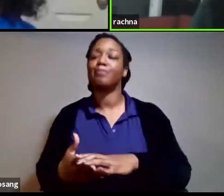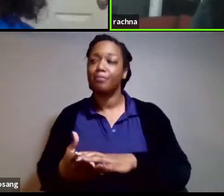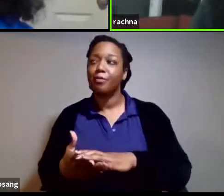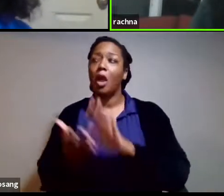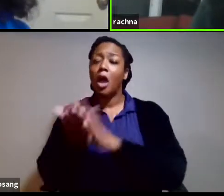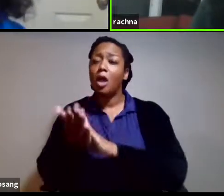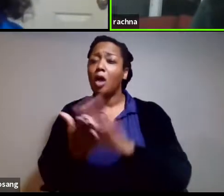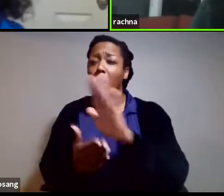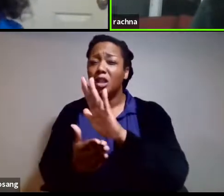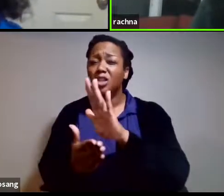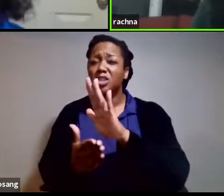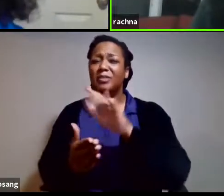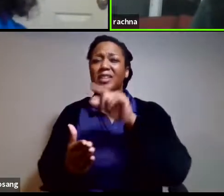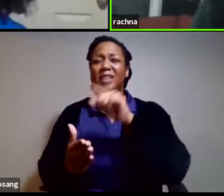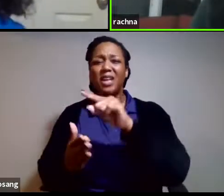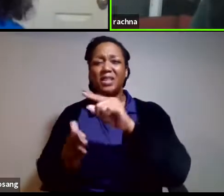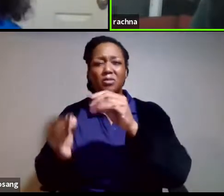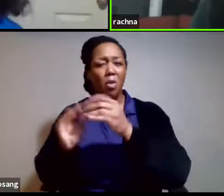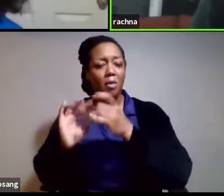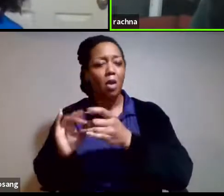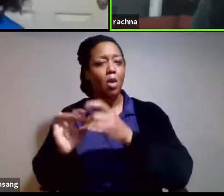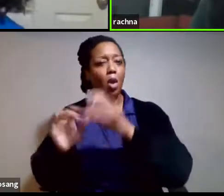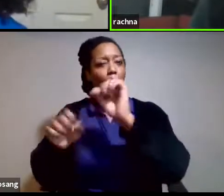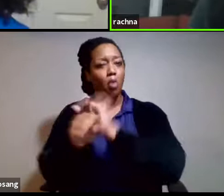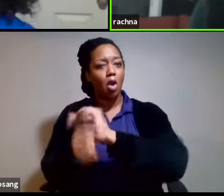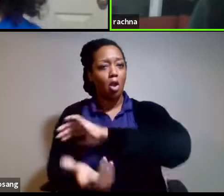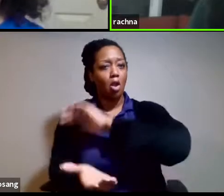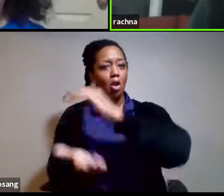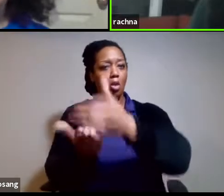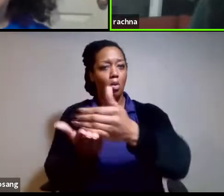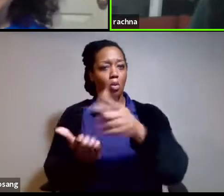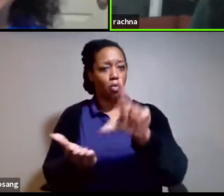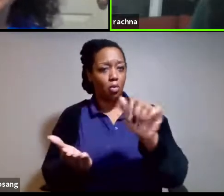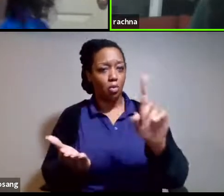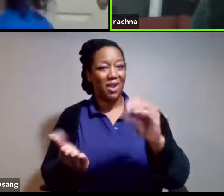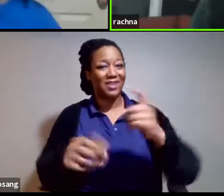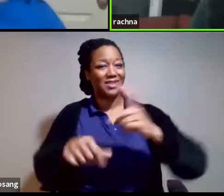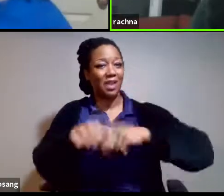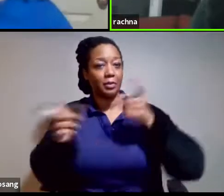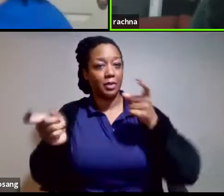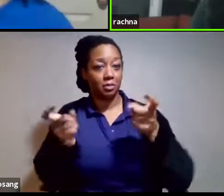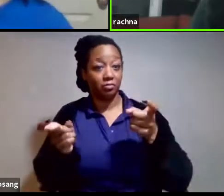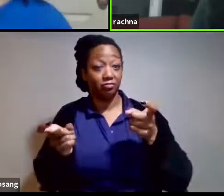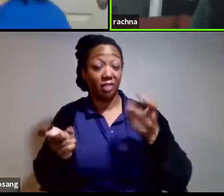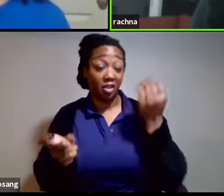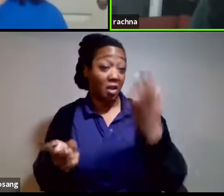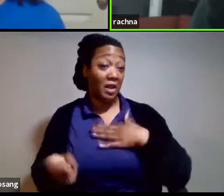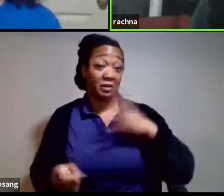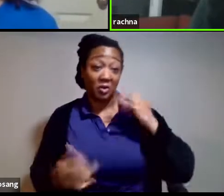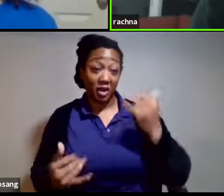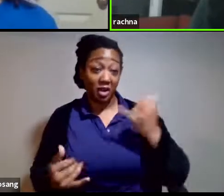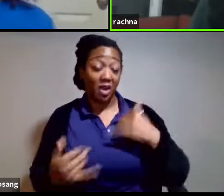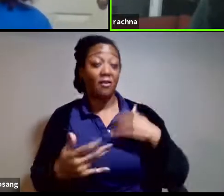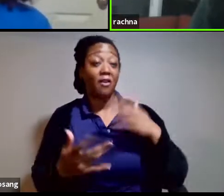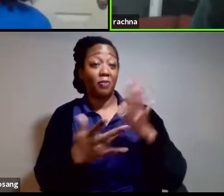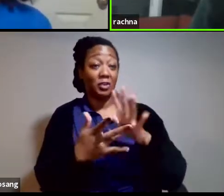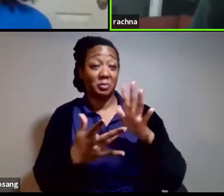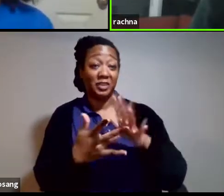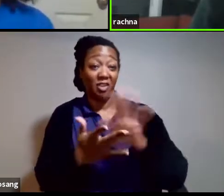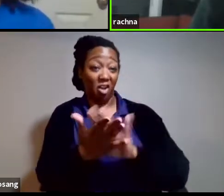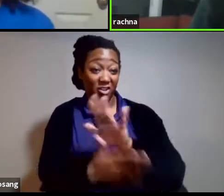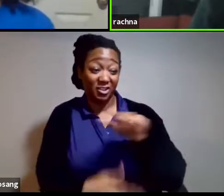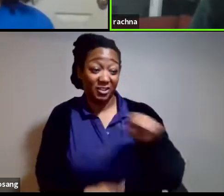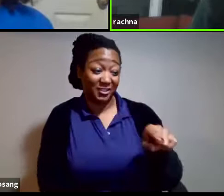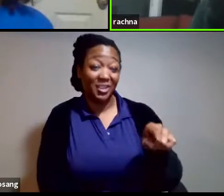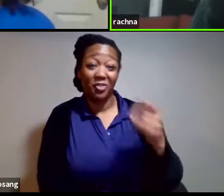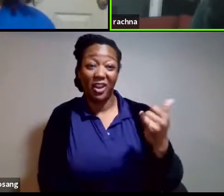and time management. So I actually have a freshman in college right now. And when I ask her, you